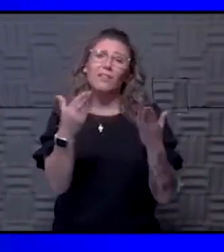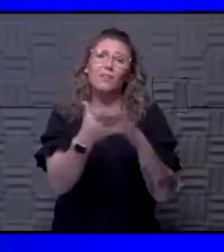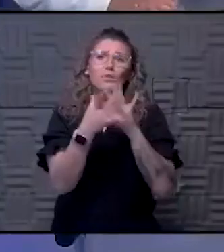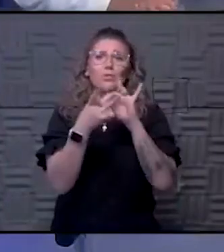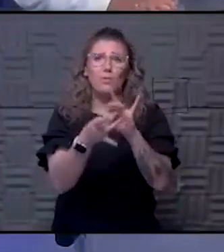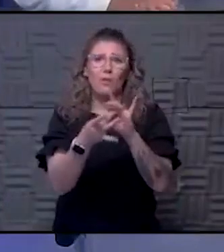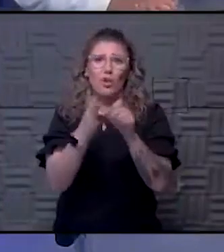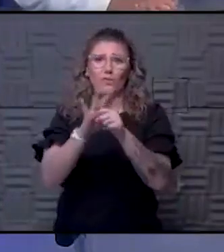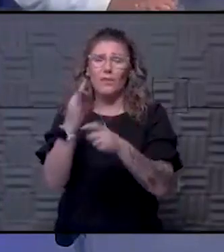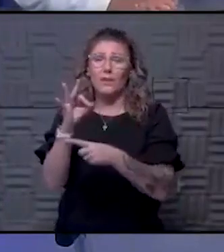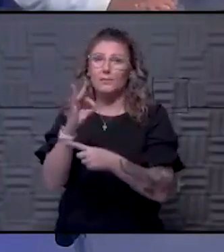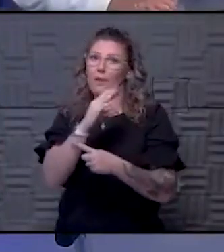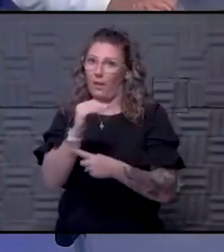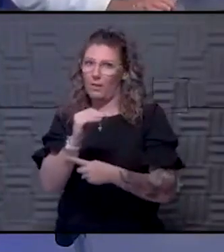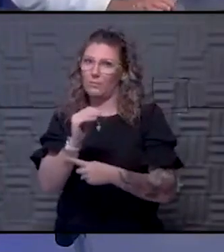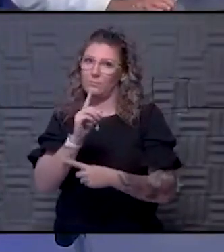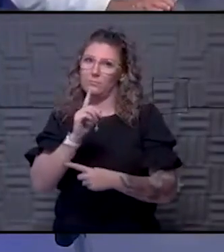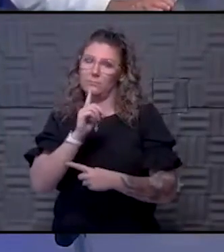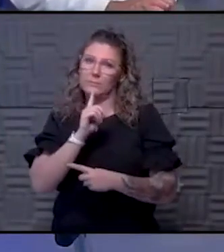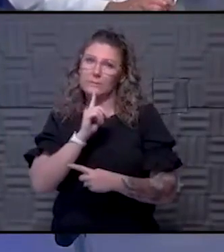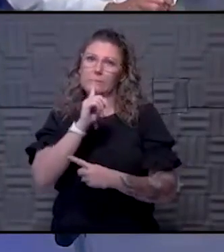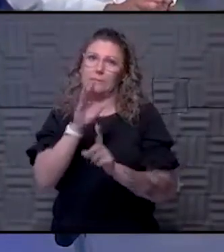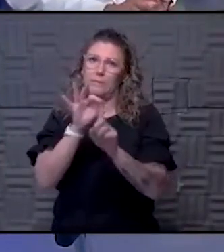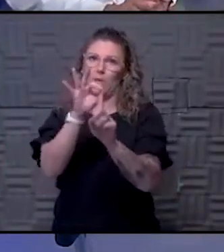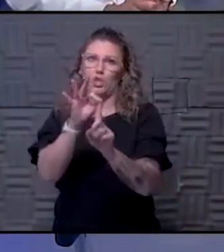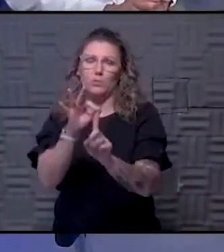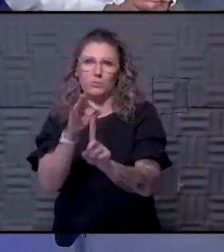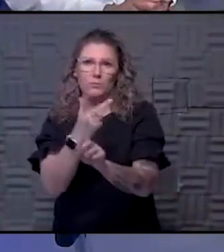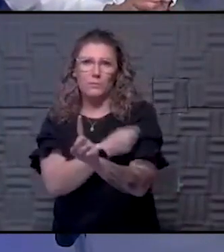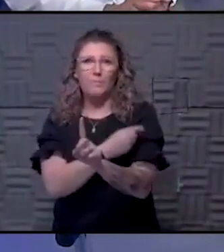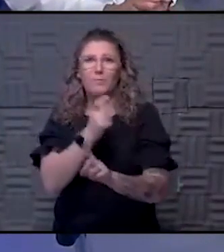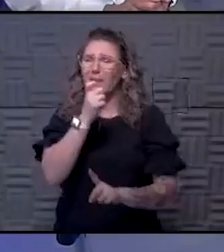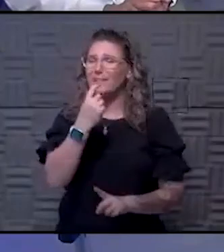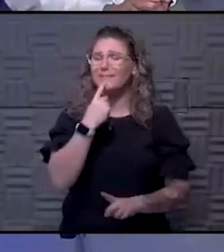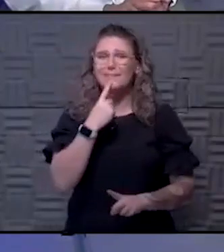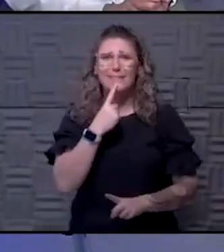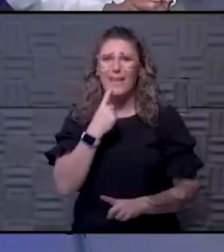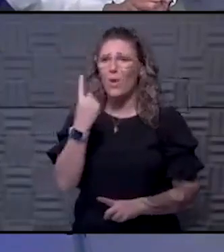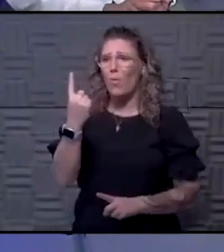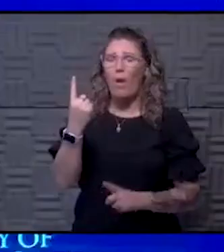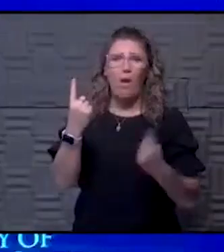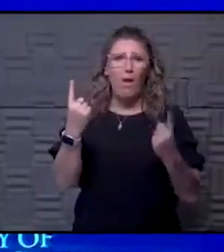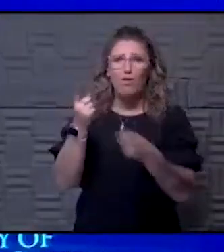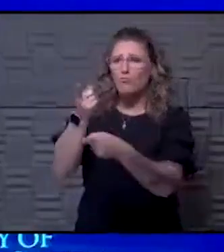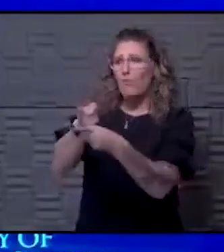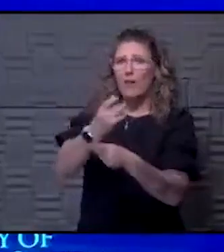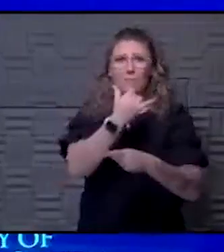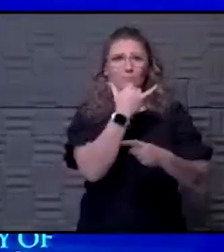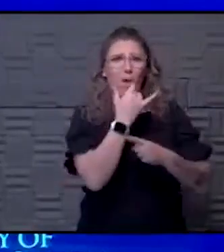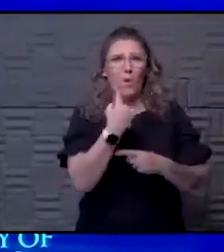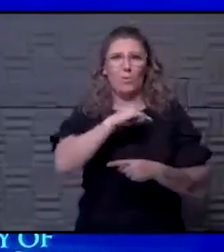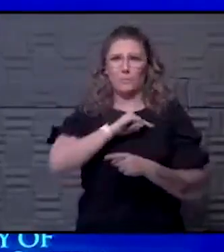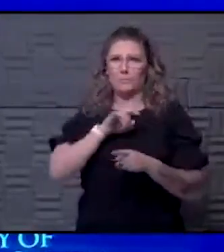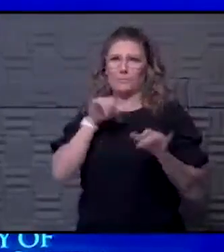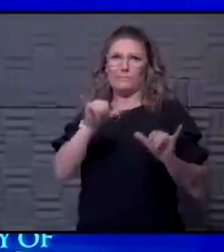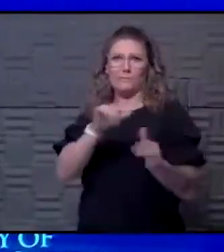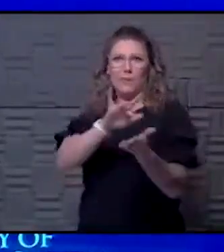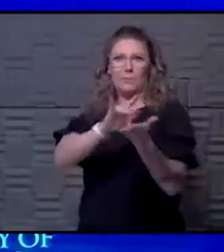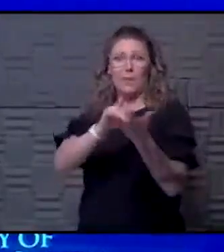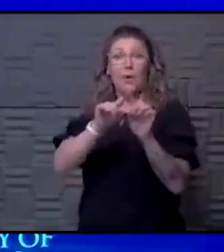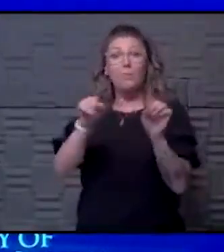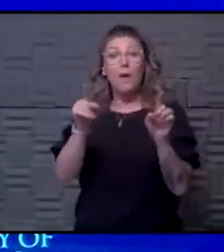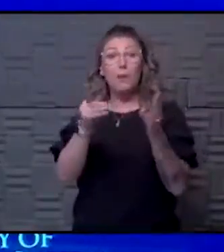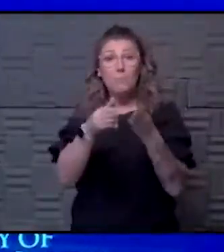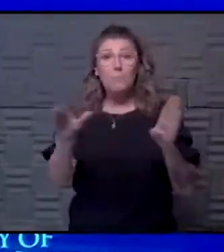vaccination. Yeah, and I would just say, I think that wherever, and I'm not trying to say one side's right or wrong, I don't mean that, because we'll stay in our lane here, but it is a public